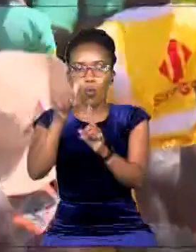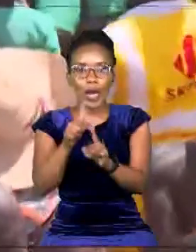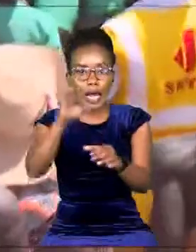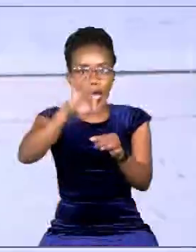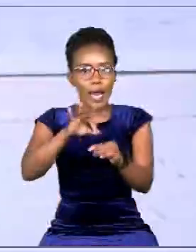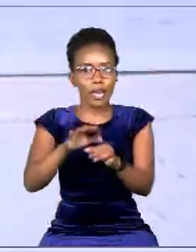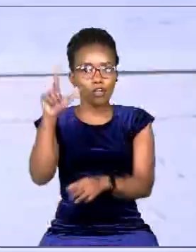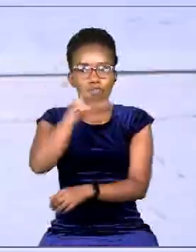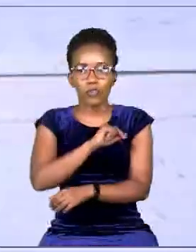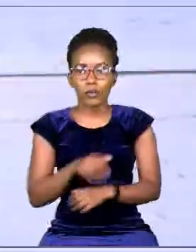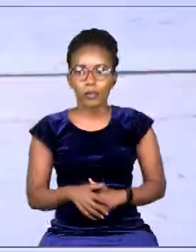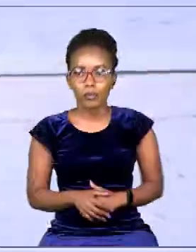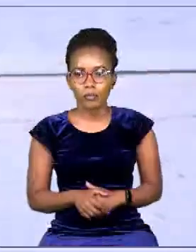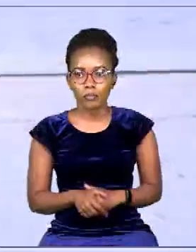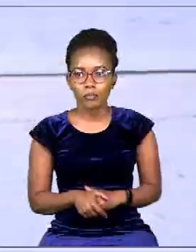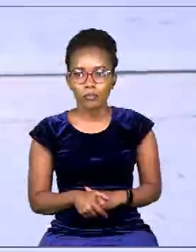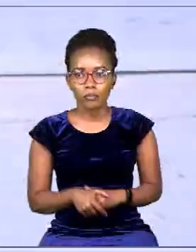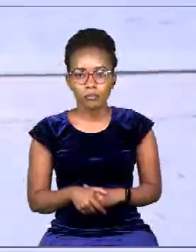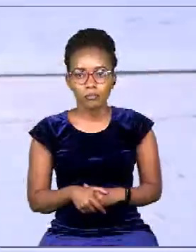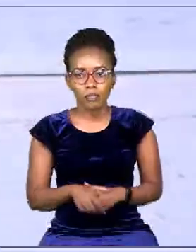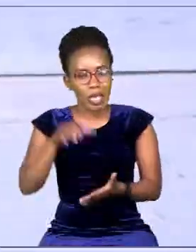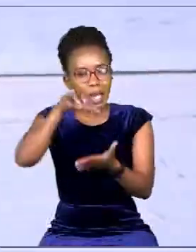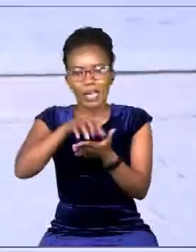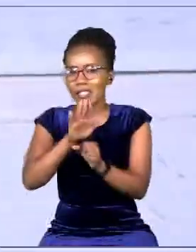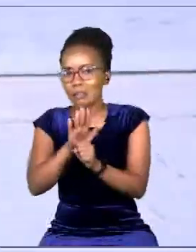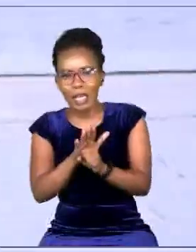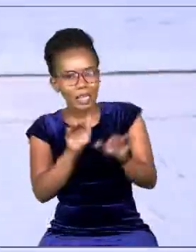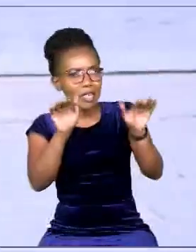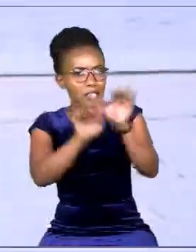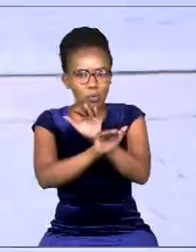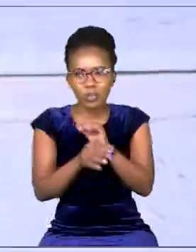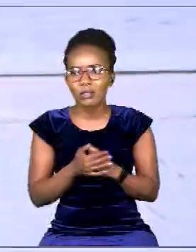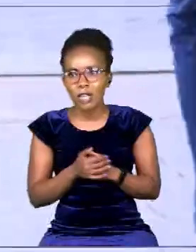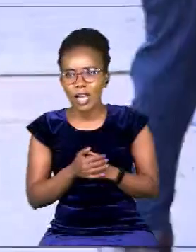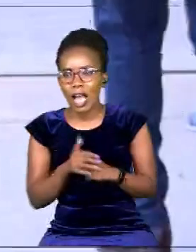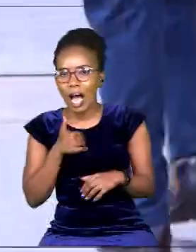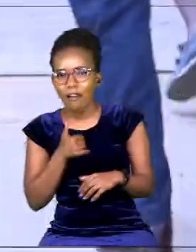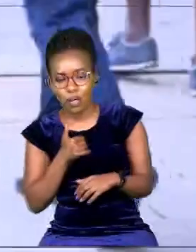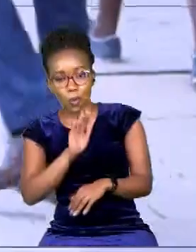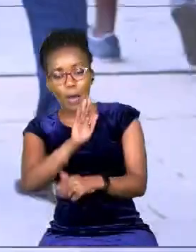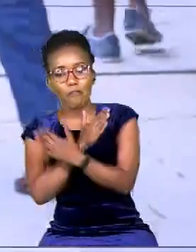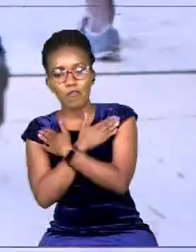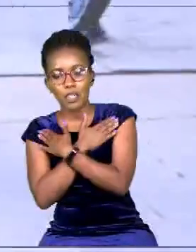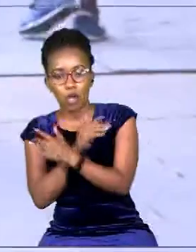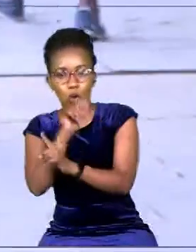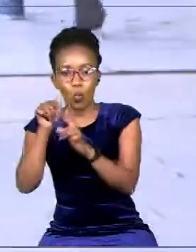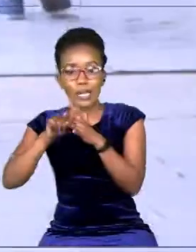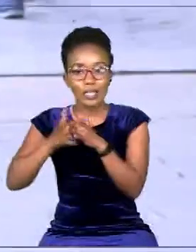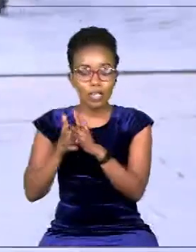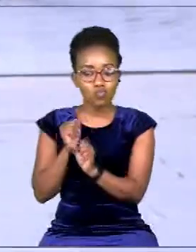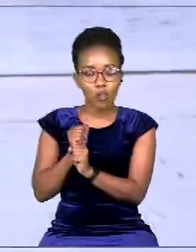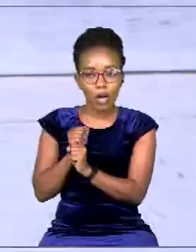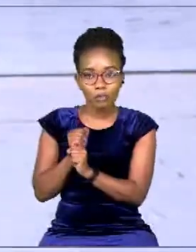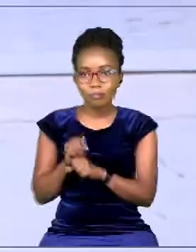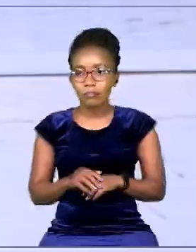office. There have been rising cases of deputies having a rift with their counterparts after they assume office. Is it